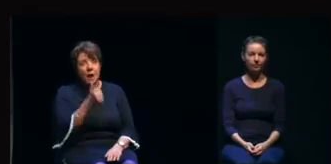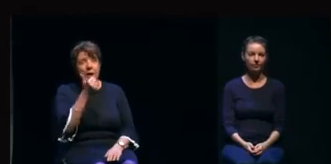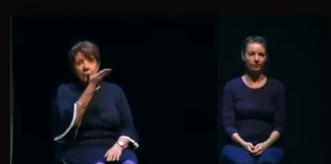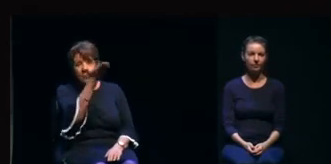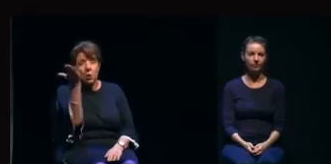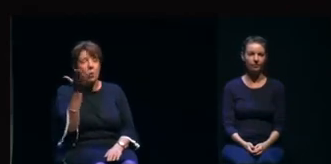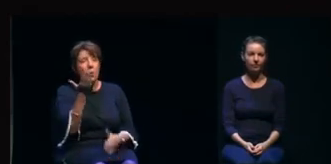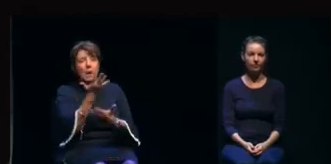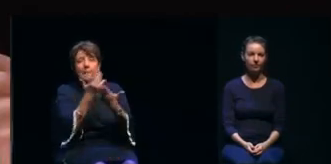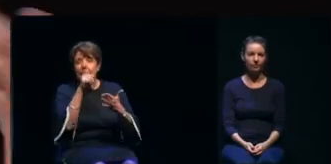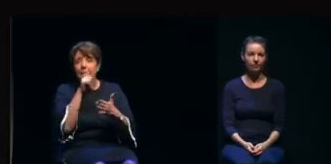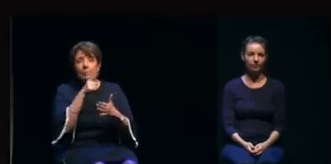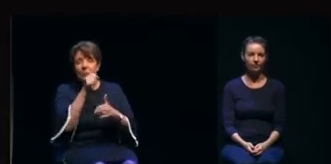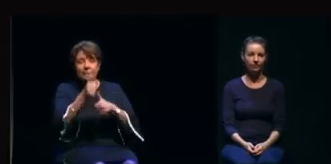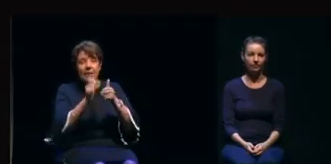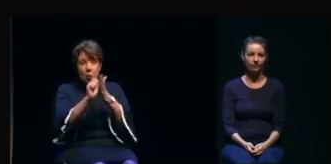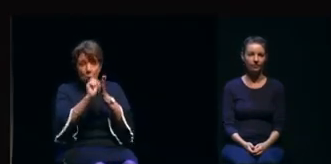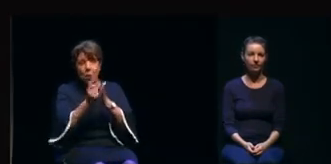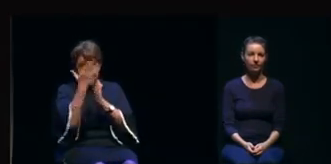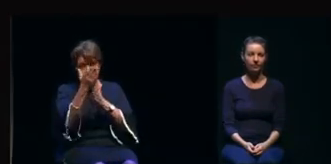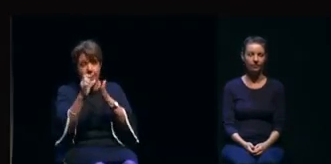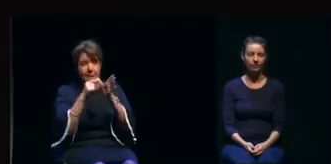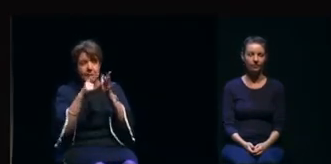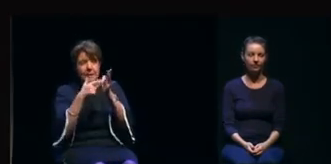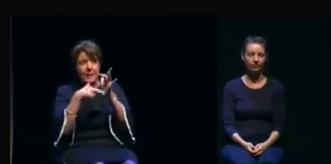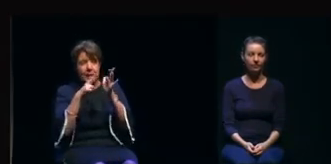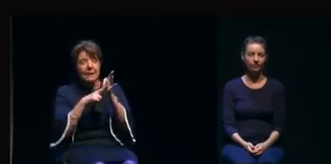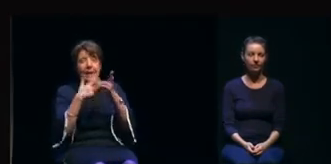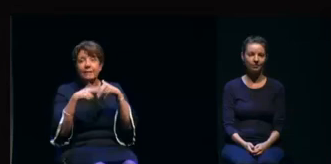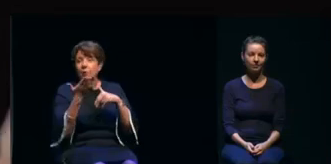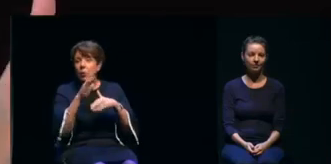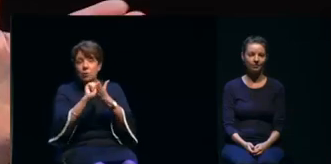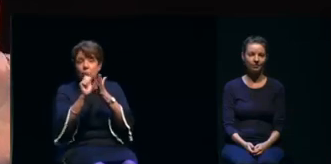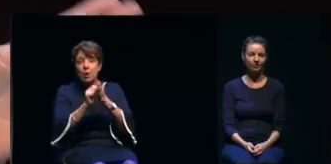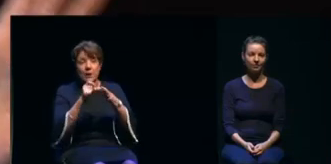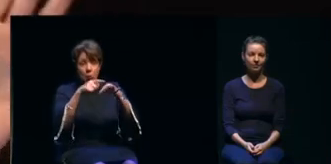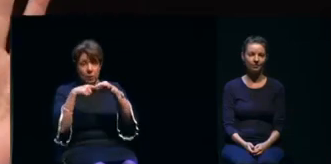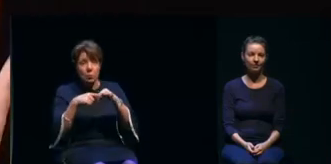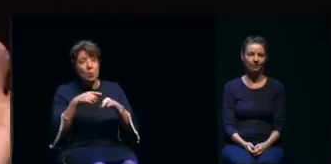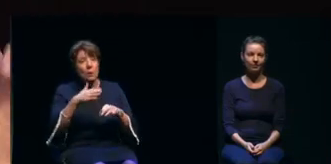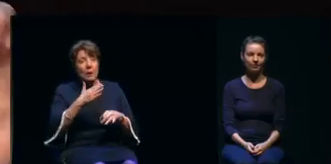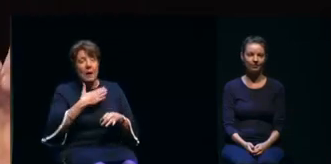lot of people's favourite author. If you'd like to present her with a question, we'd love to hear from you.